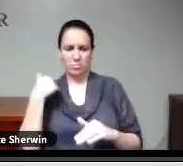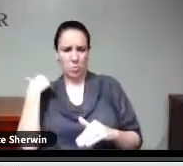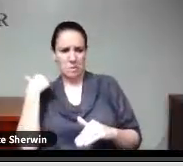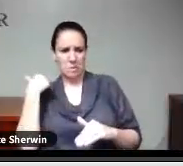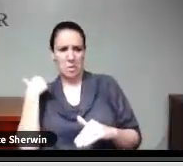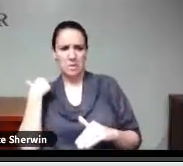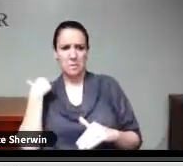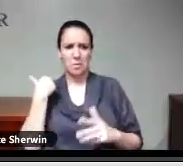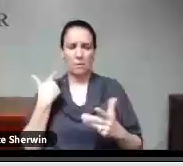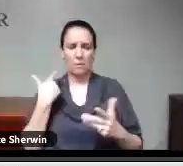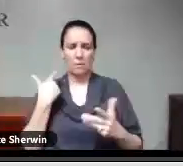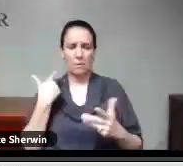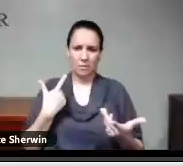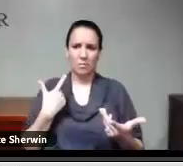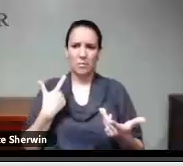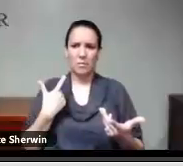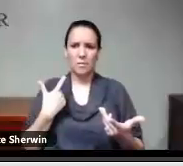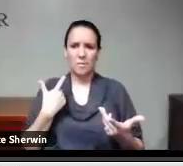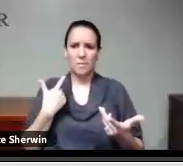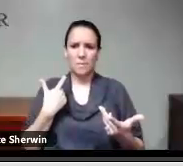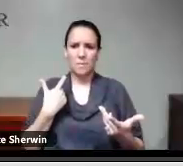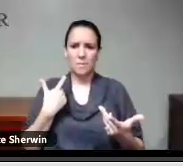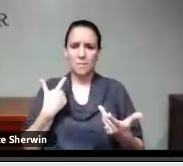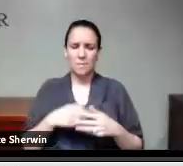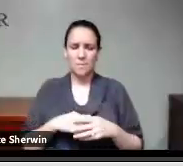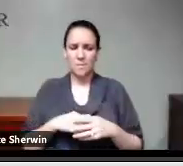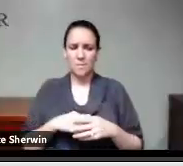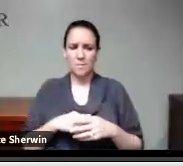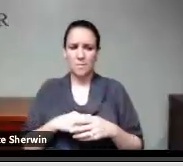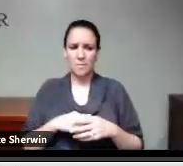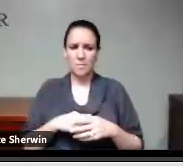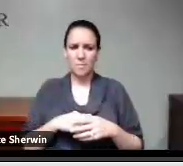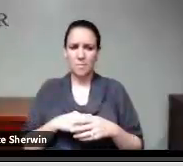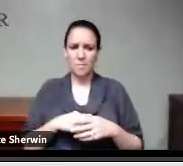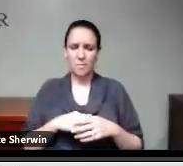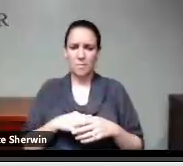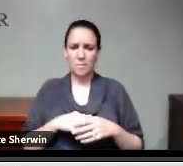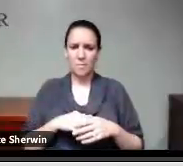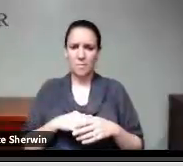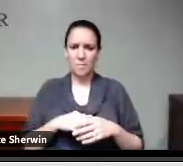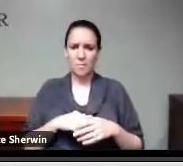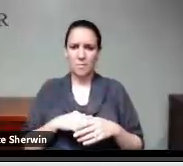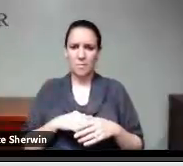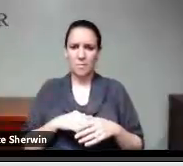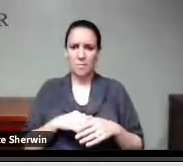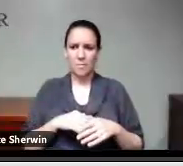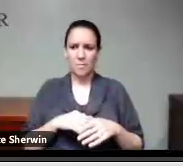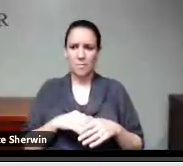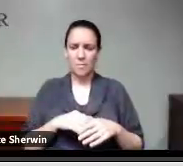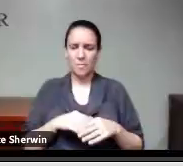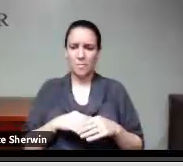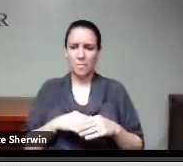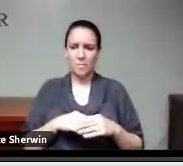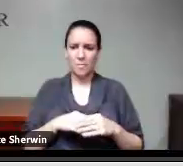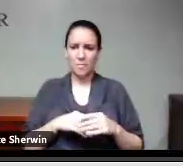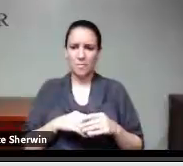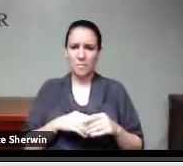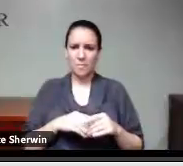gains if on the other end of or on the front end of the process, you have search committees who don't